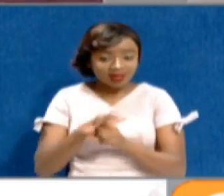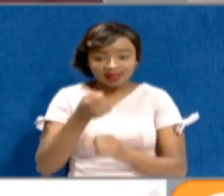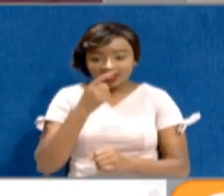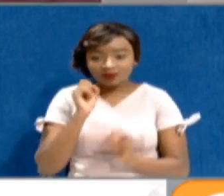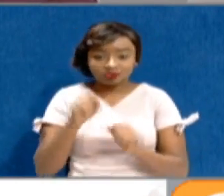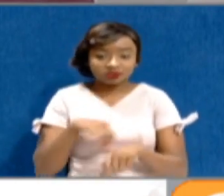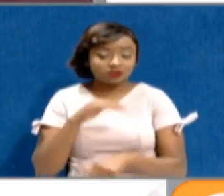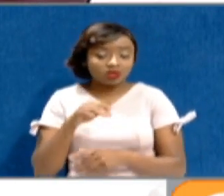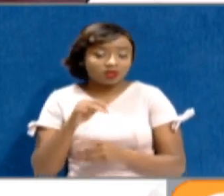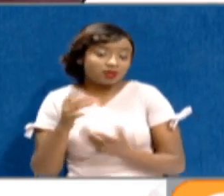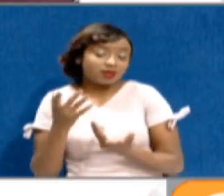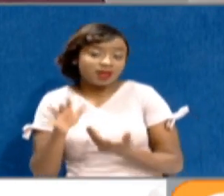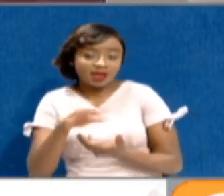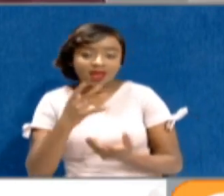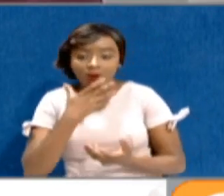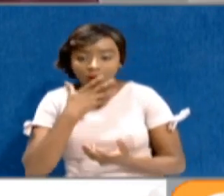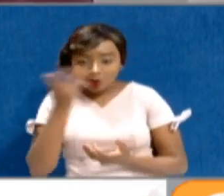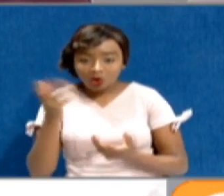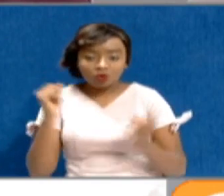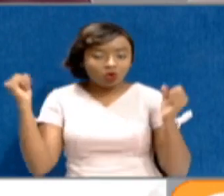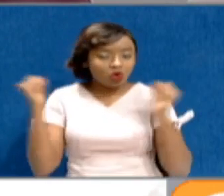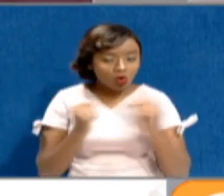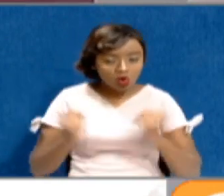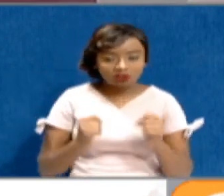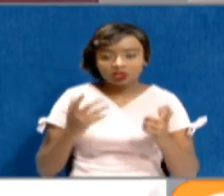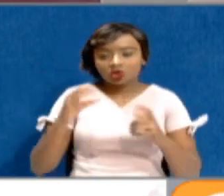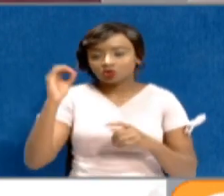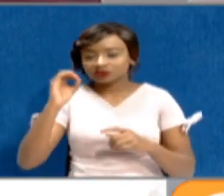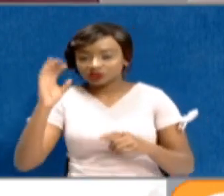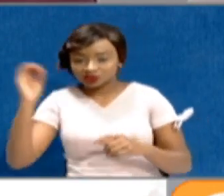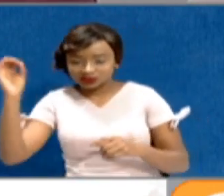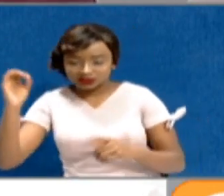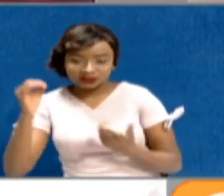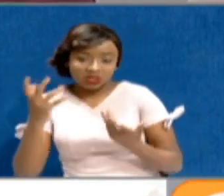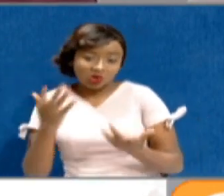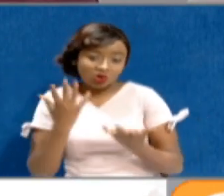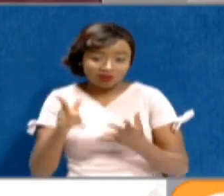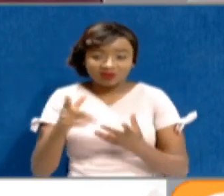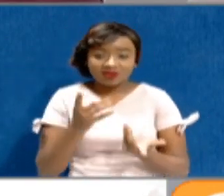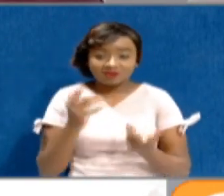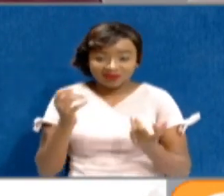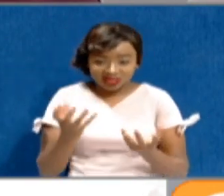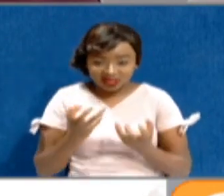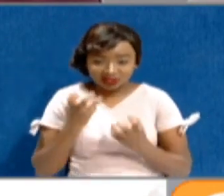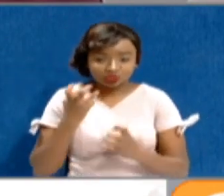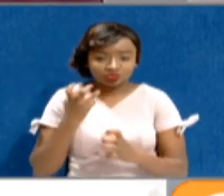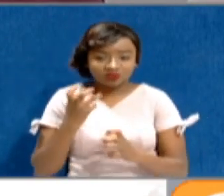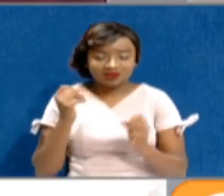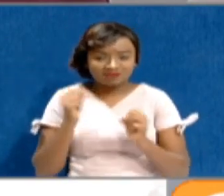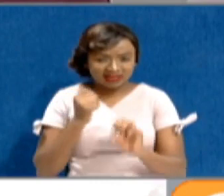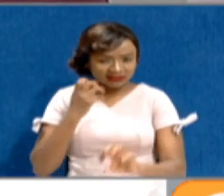stored either at room temperature, in a cool, dark place, maybe at 4 degrees, maybe at 0 degrees, or maybe they need to be frozen. So you are